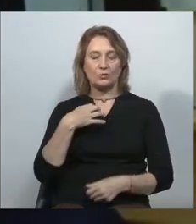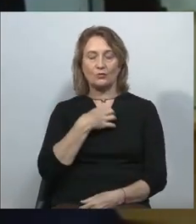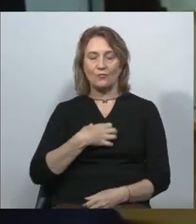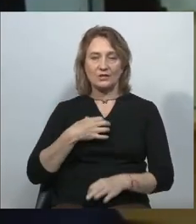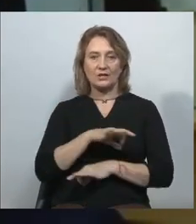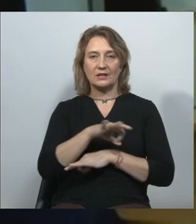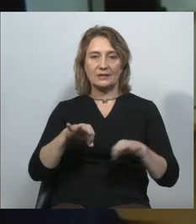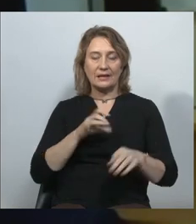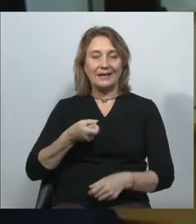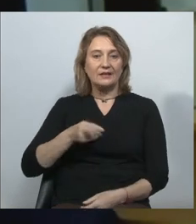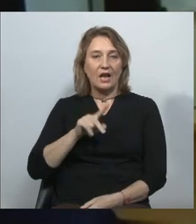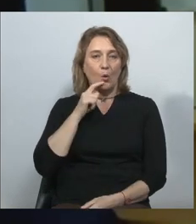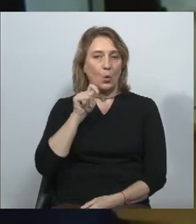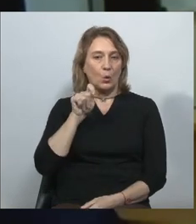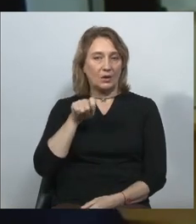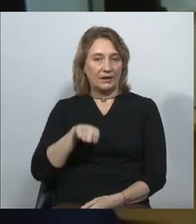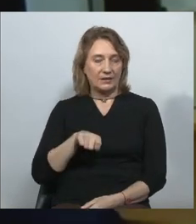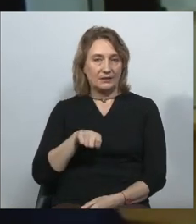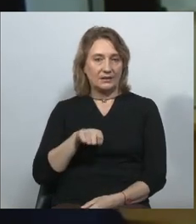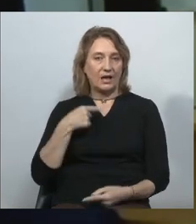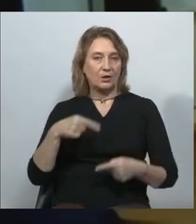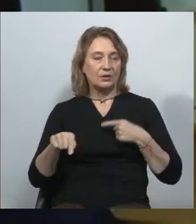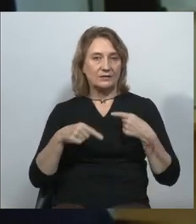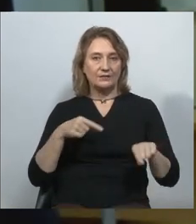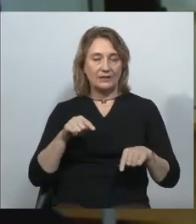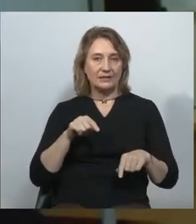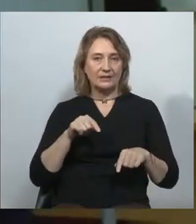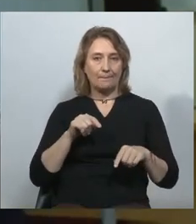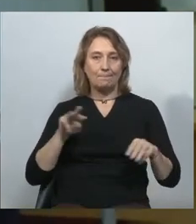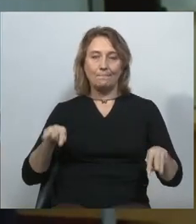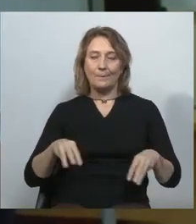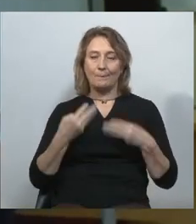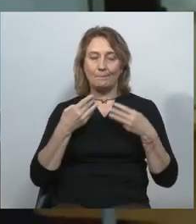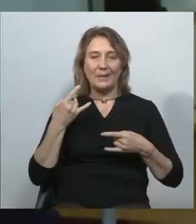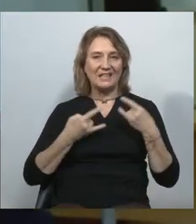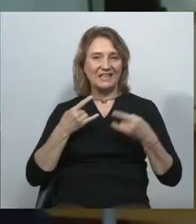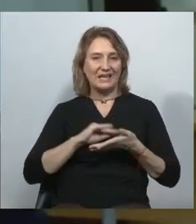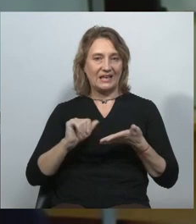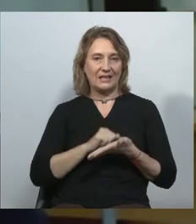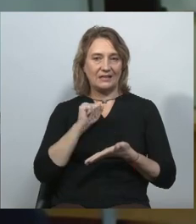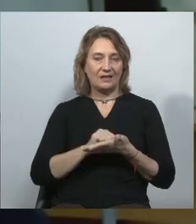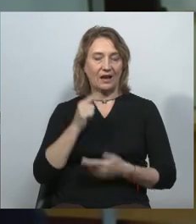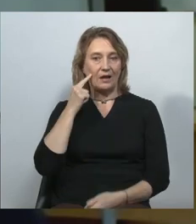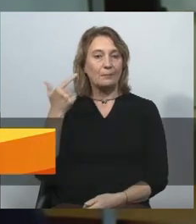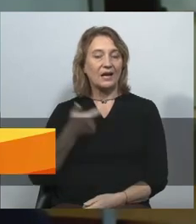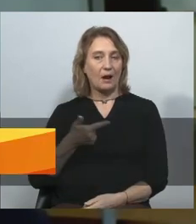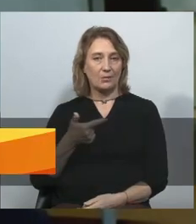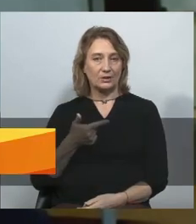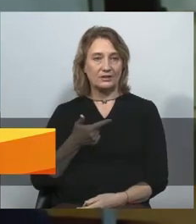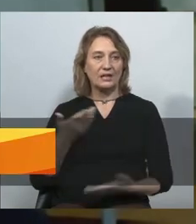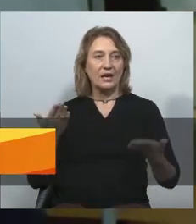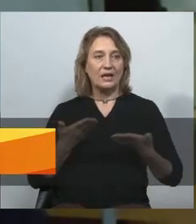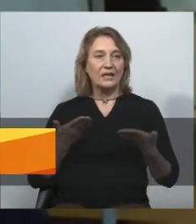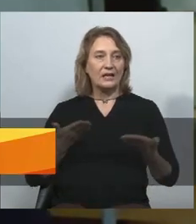our implementation of very important projects for Ukraine, and among them media literacy, we are creating different